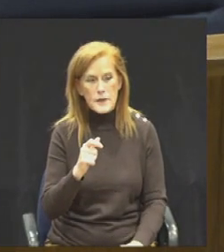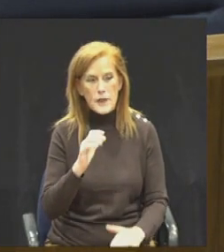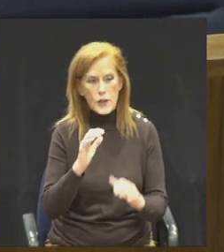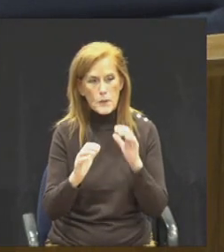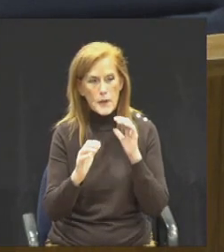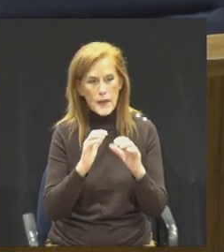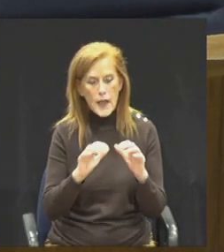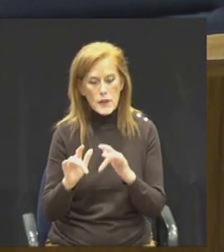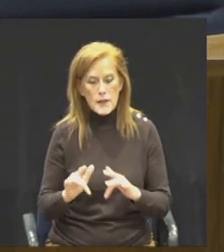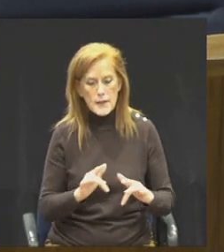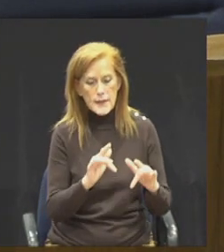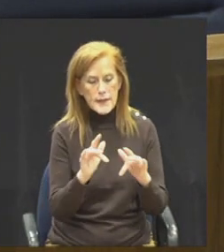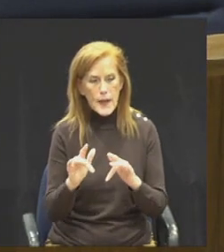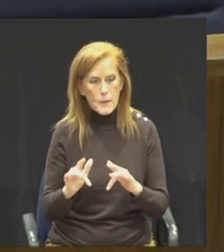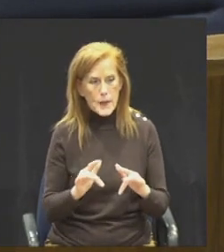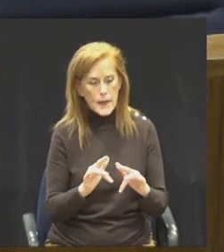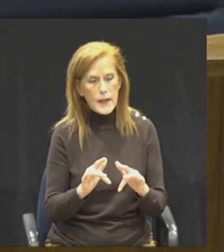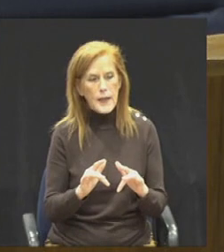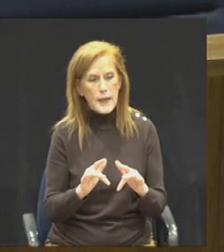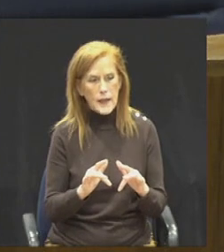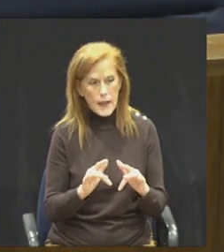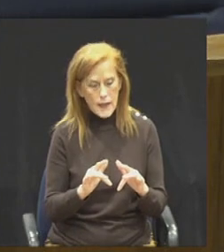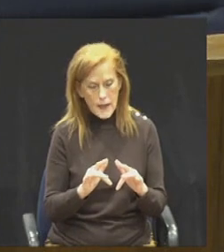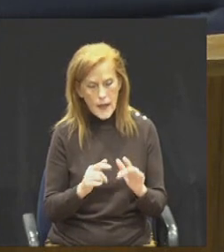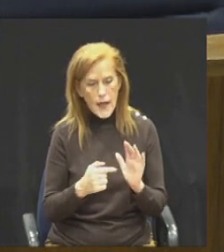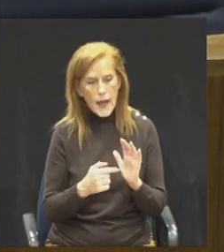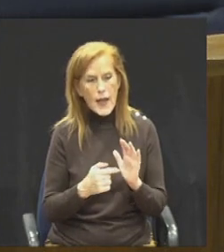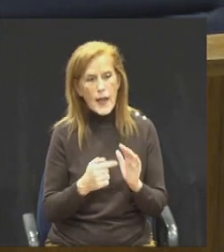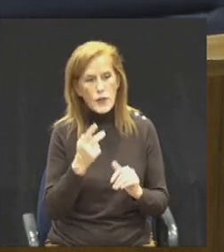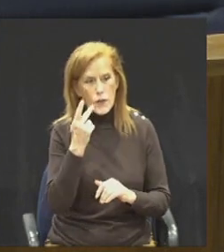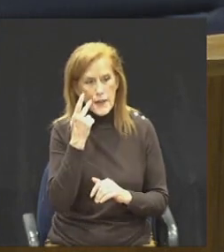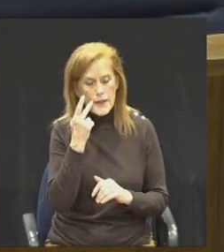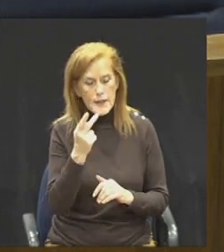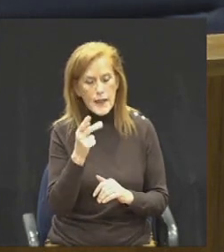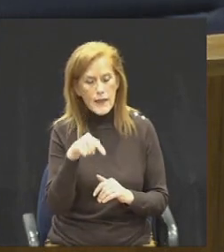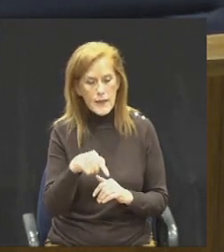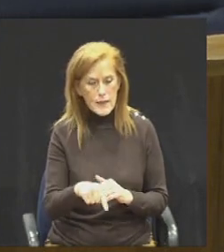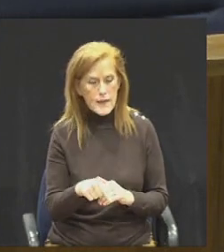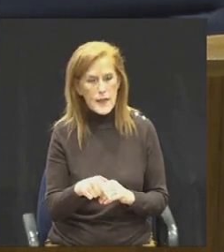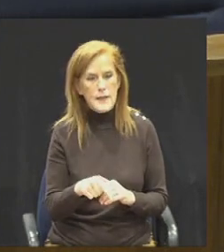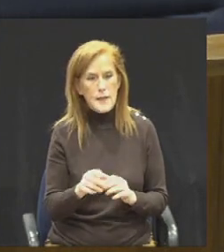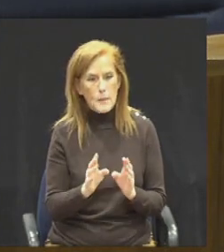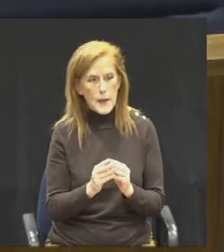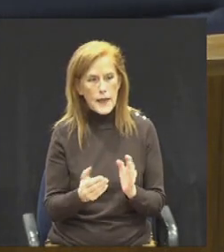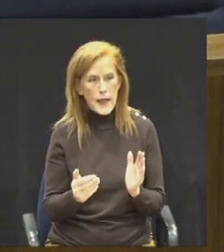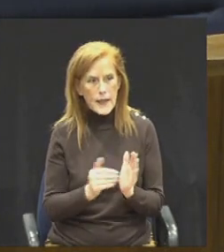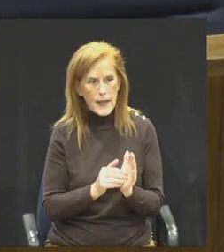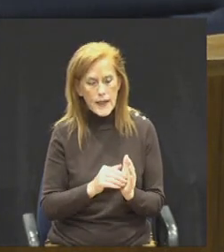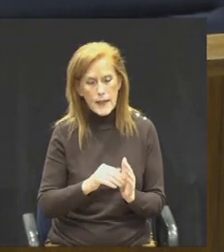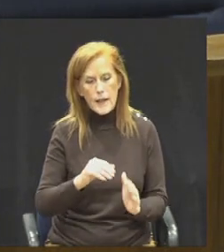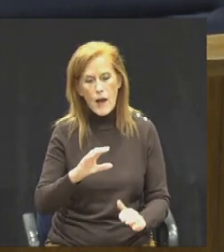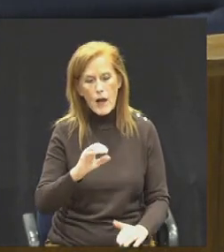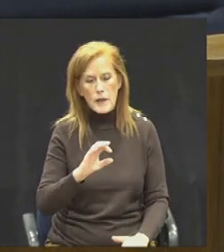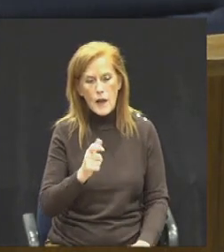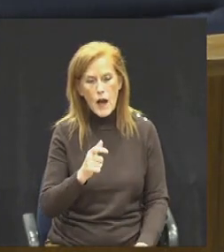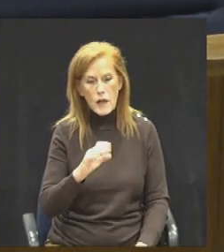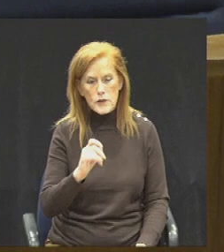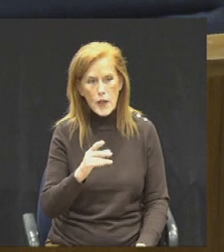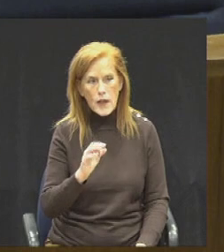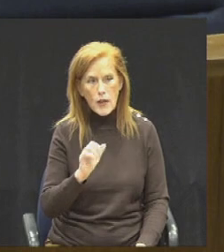is taping and broadcasting on channel 18 or 22, Kat.